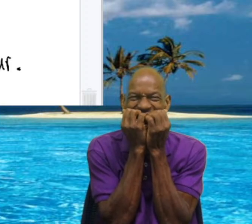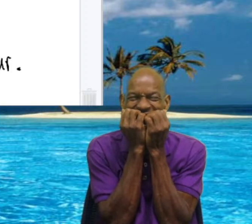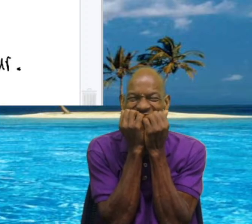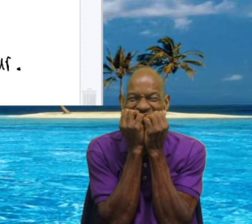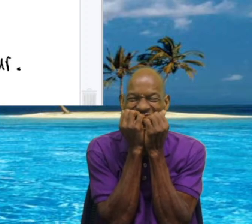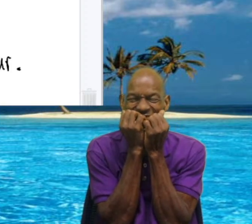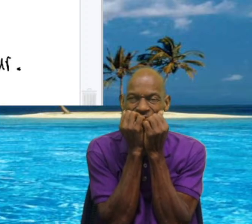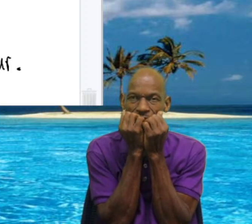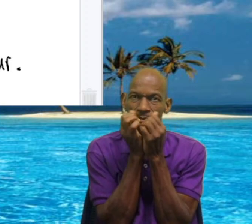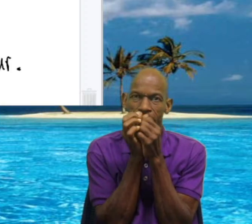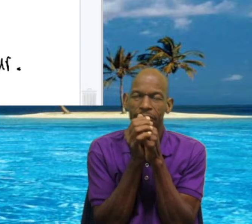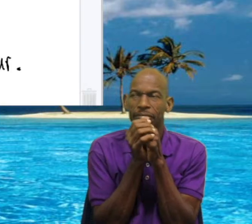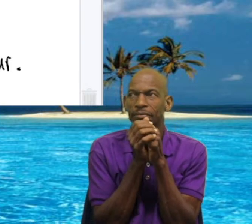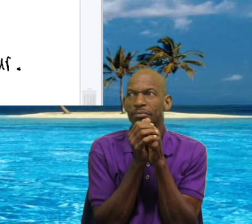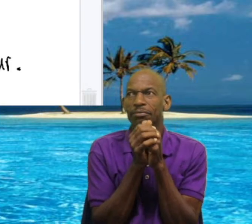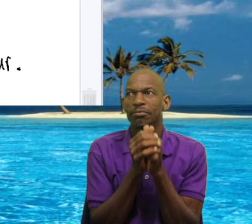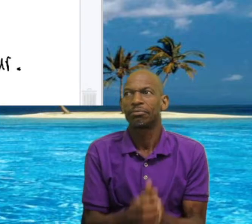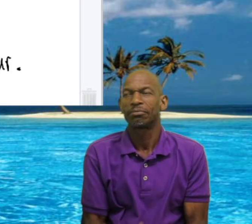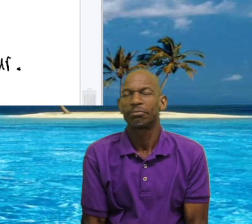cold.